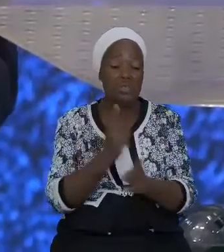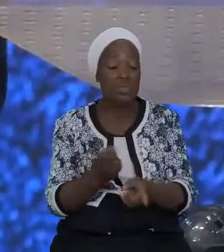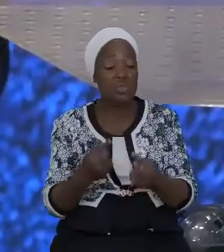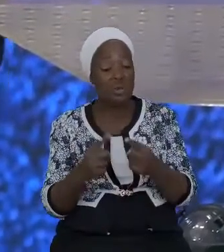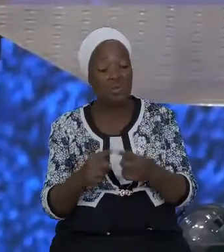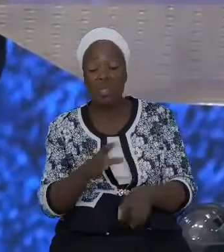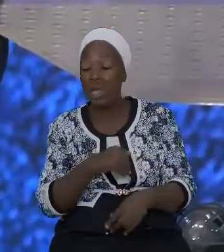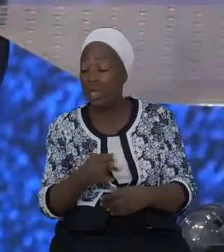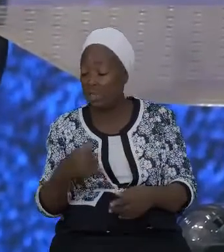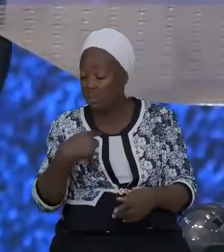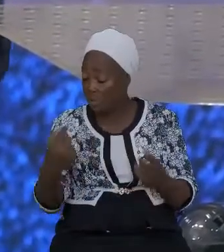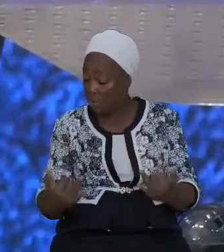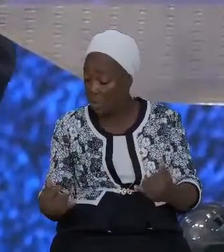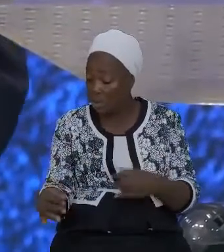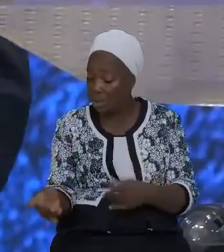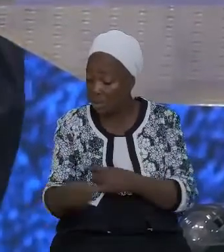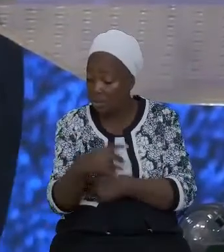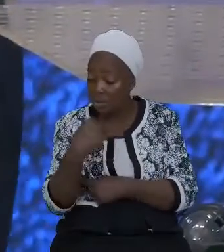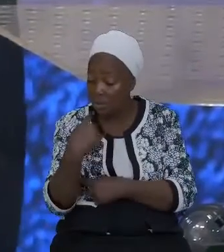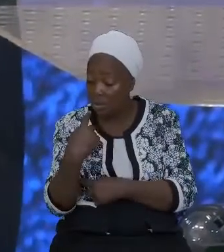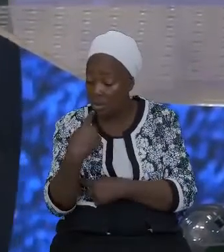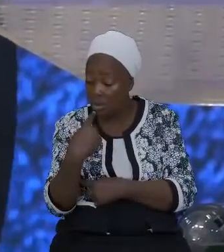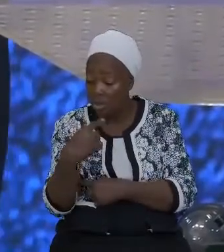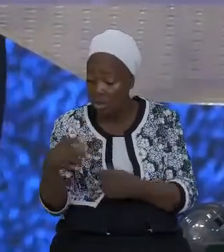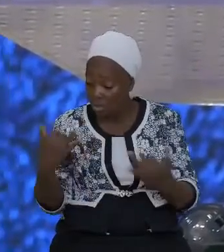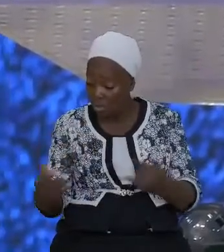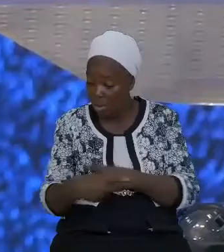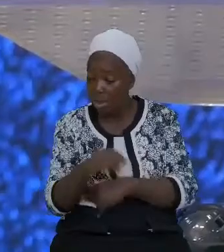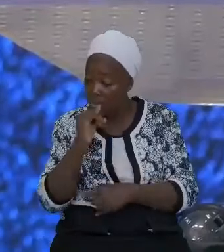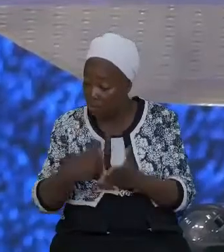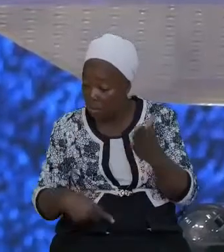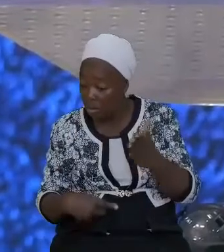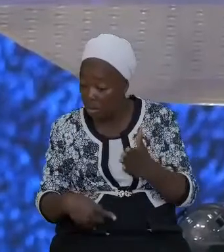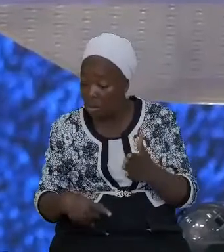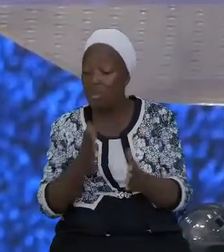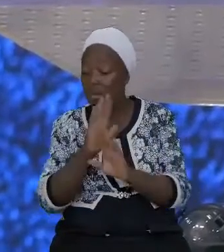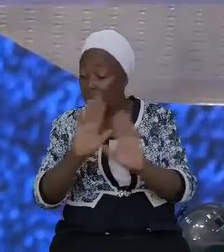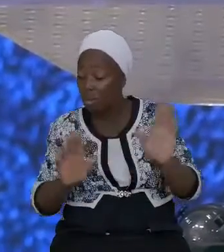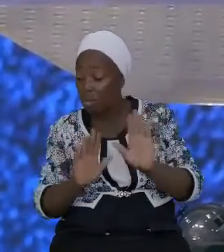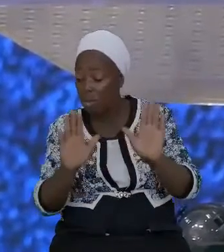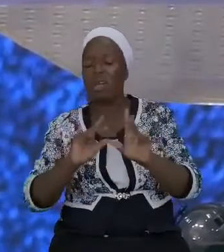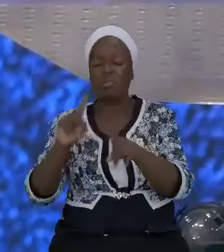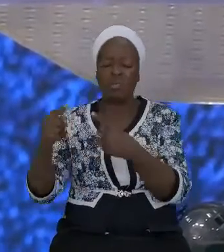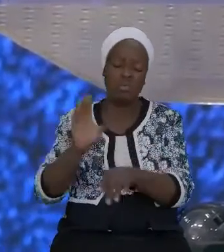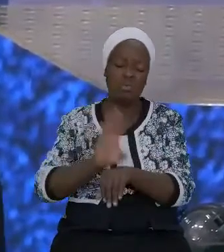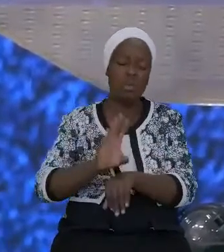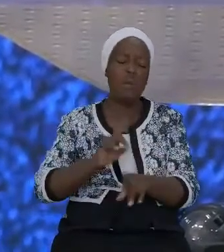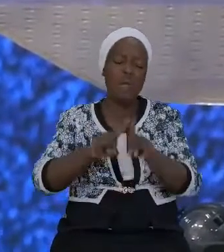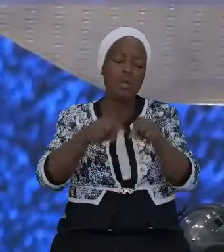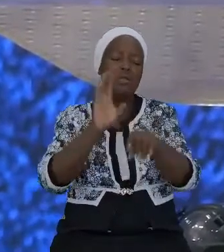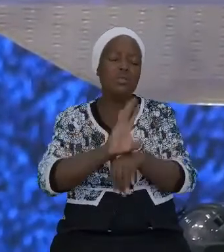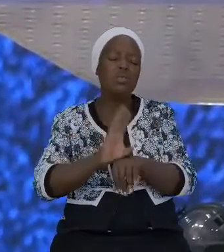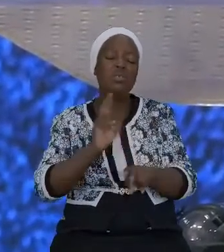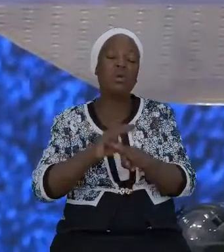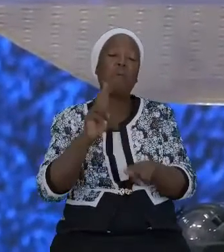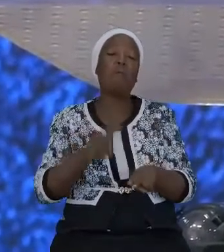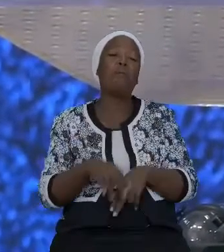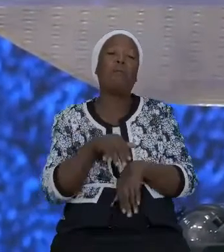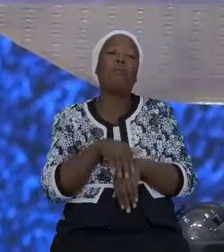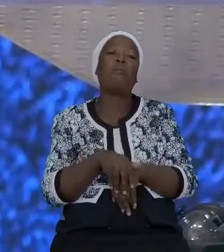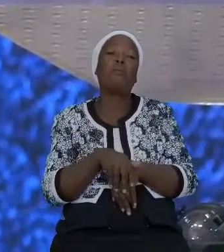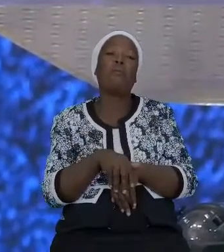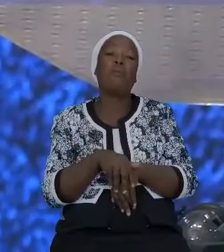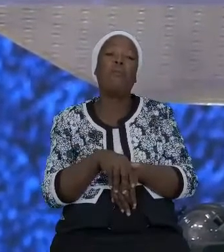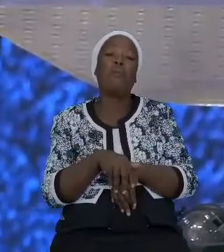duty. Well, I'm a member of the church and this is my local church. I just come. But everything is dry.